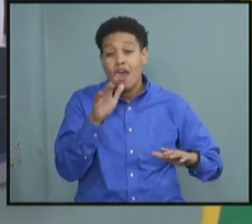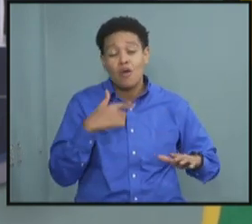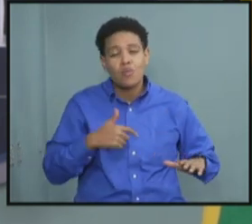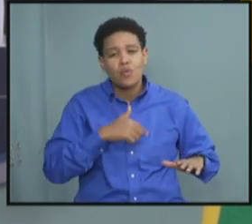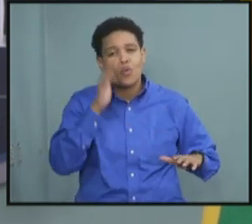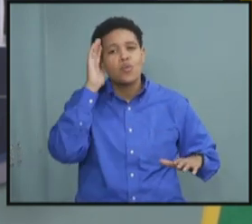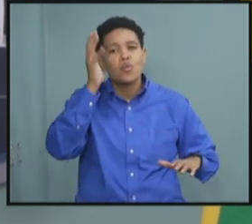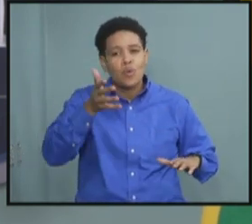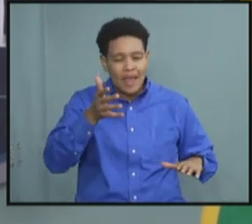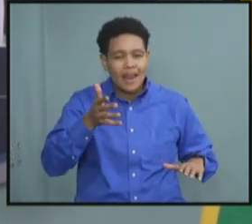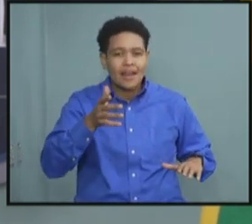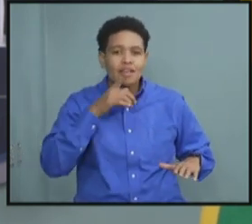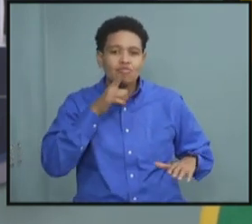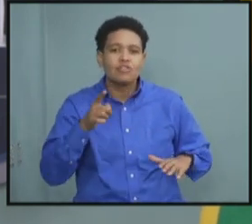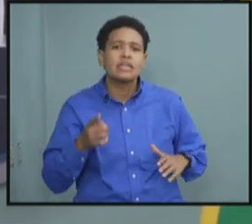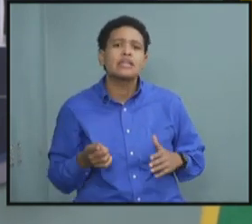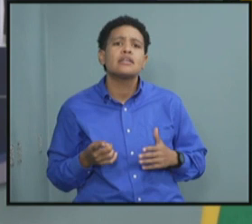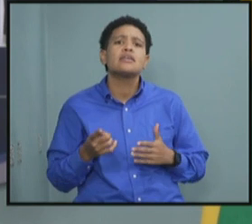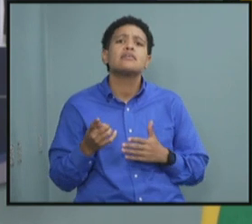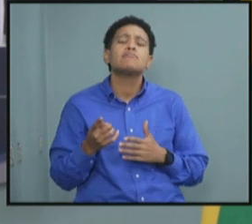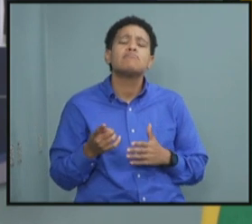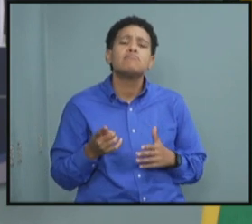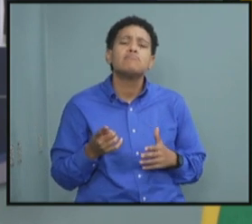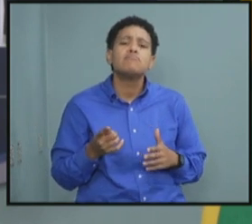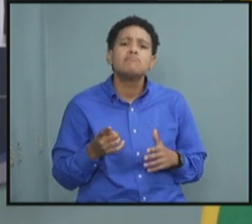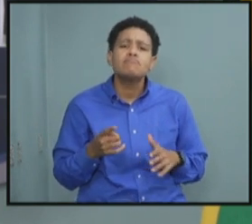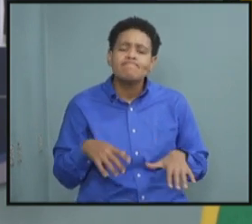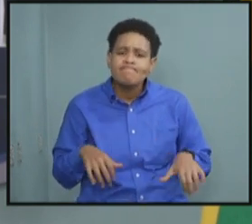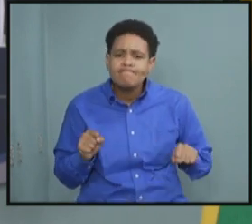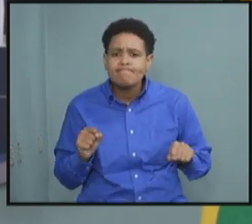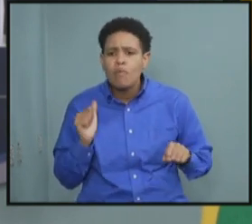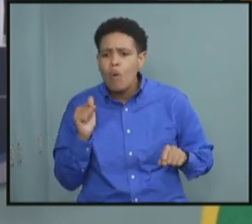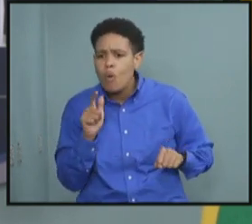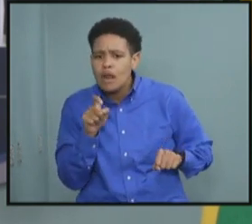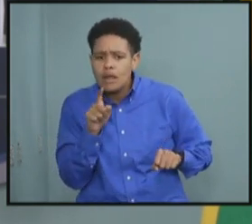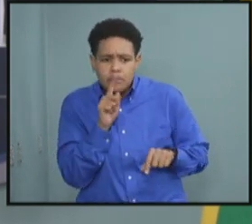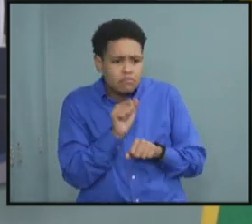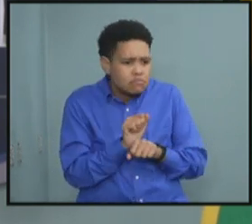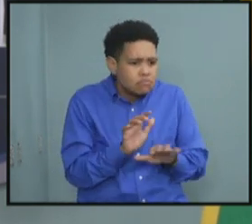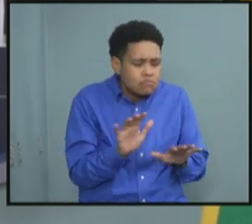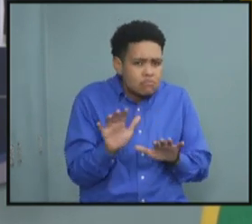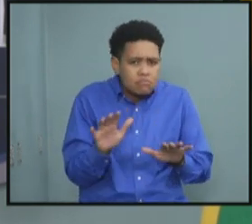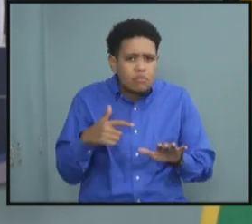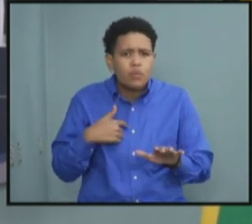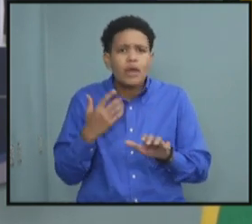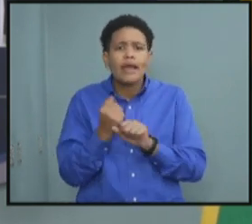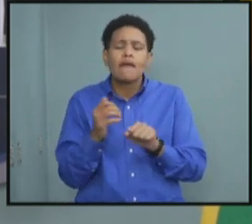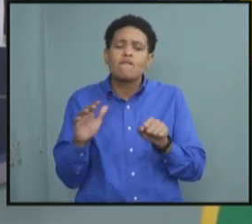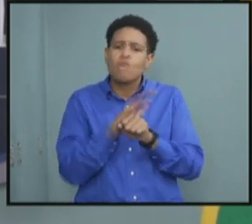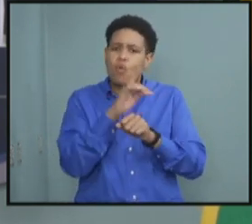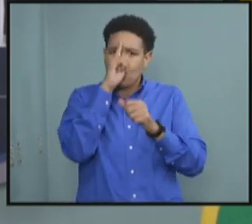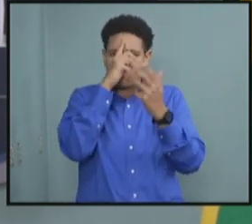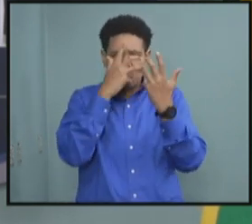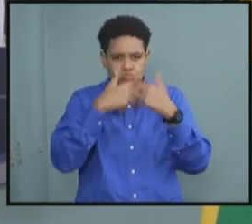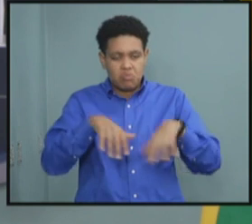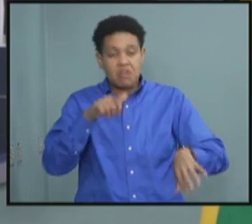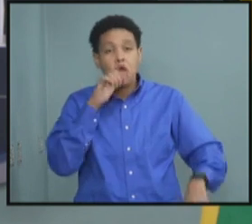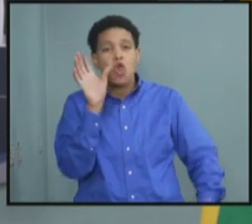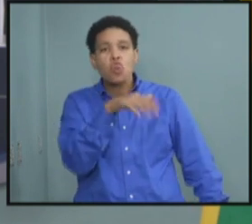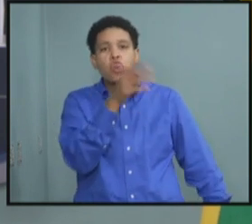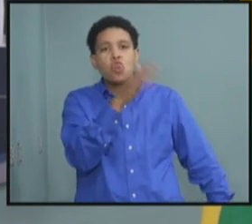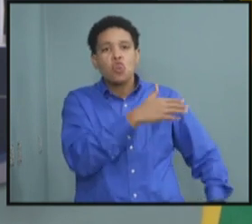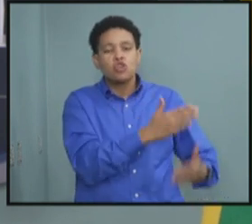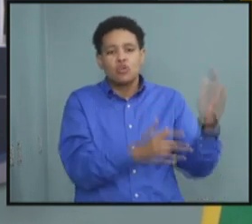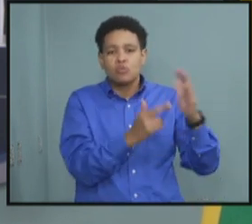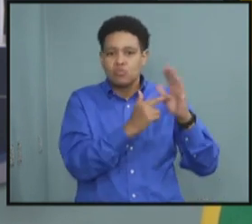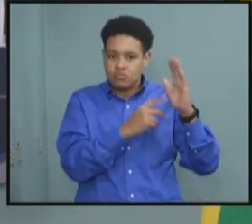will be taking all necessary steps to ensure that we get full compliance.